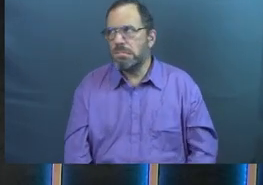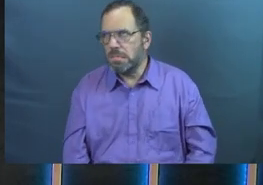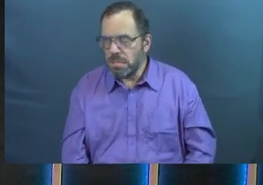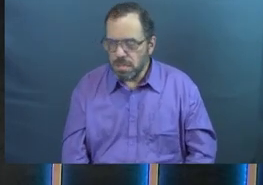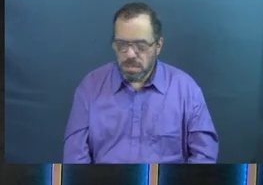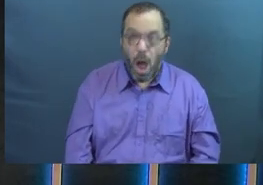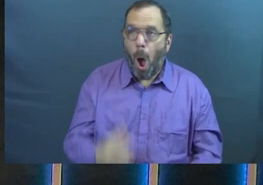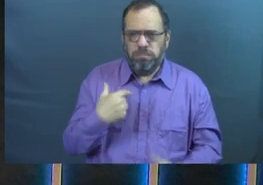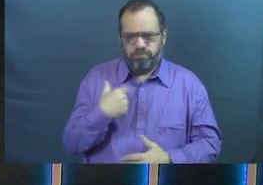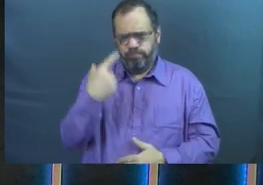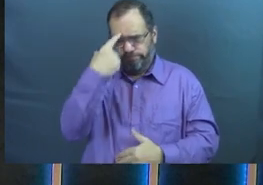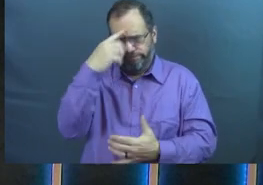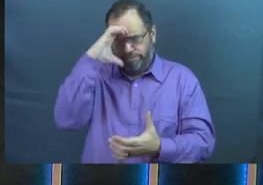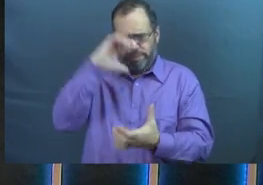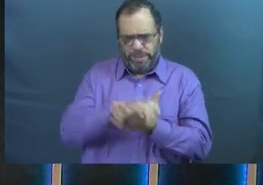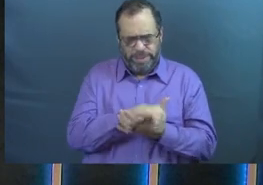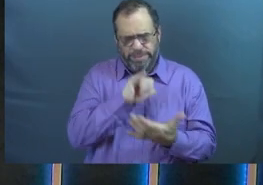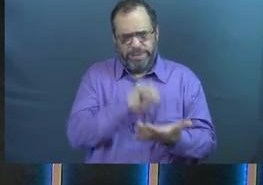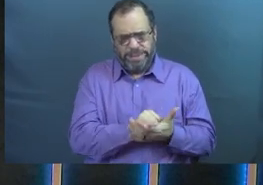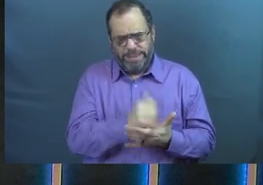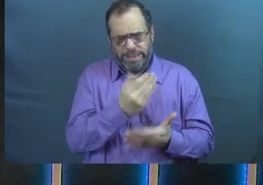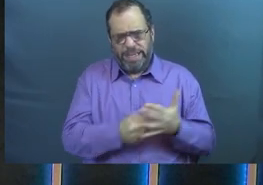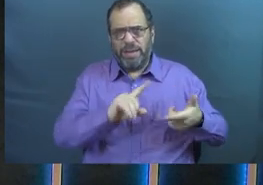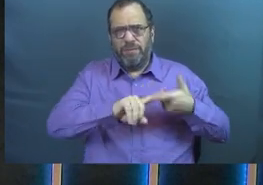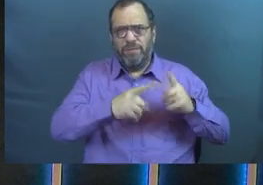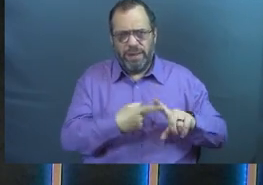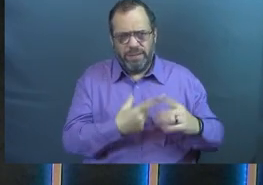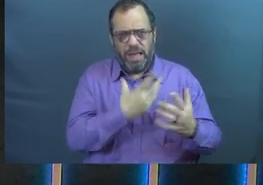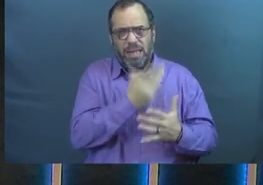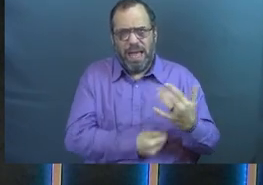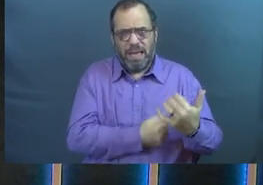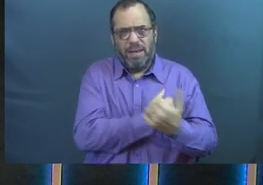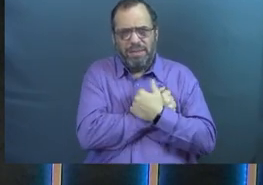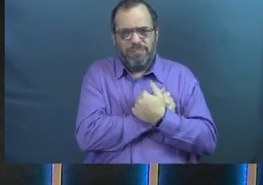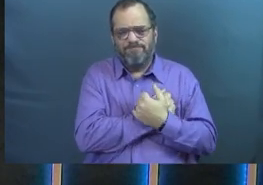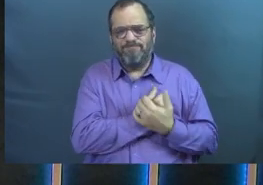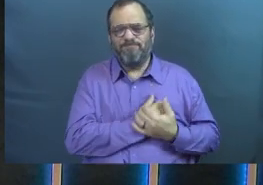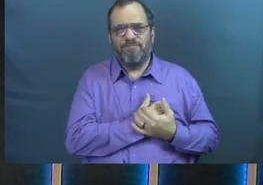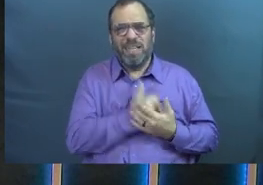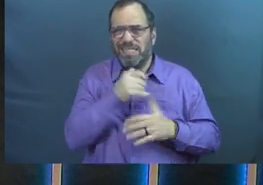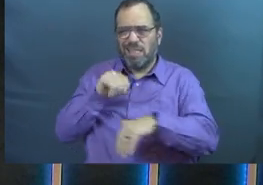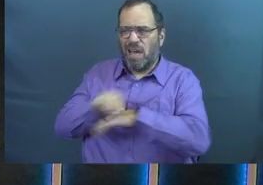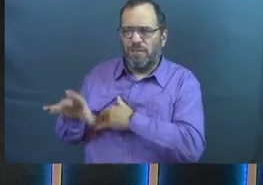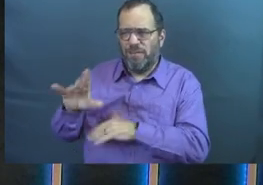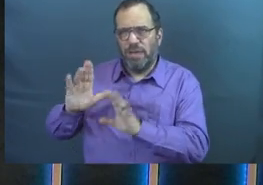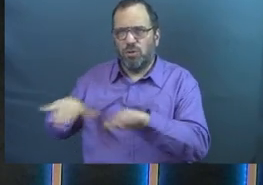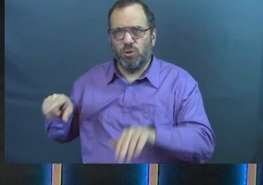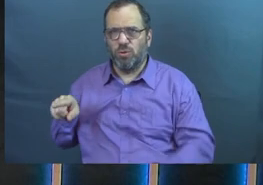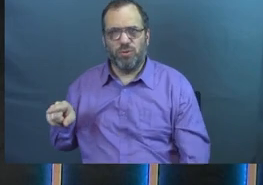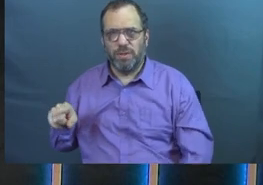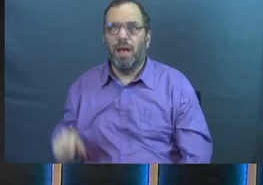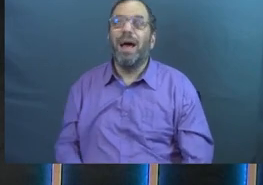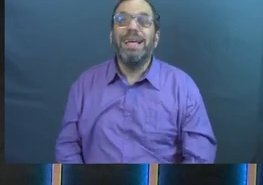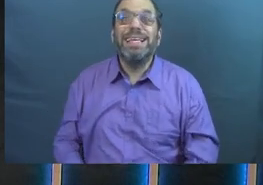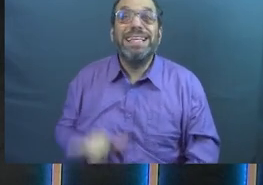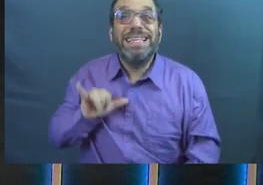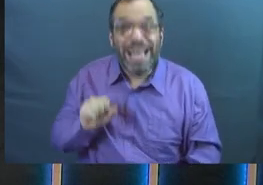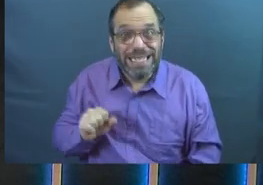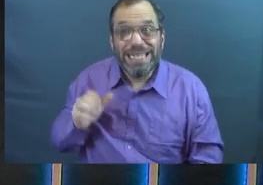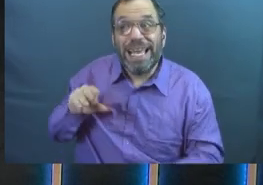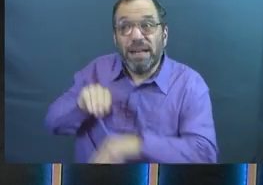And we try to believe that that lack of friendship and lack of love doesn't impact the kids. Yes, it